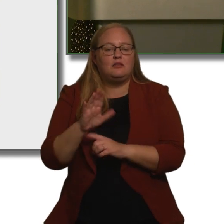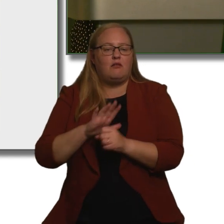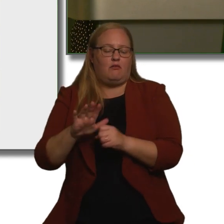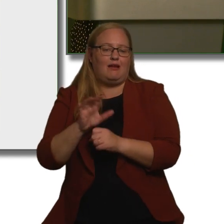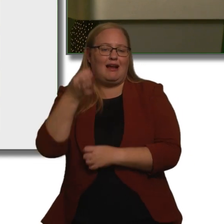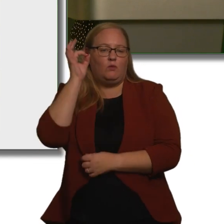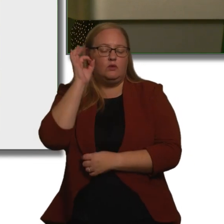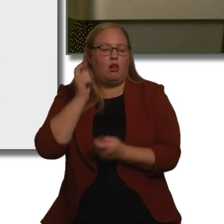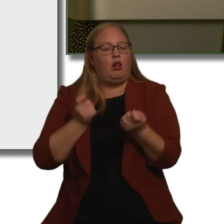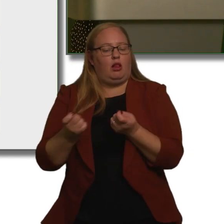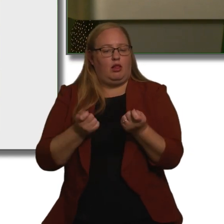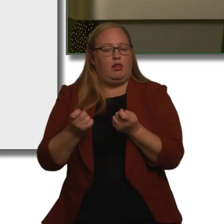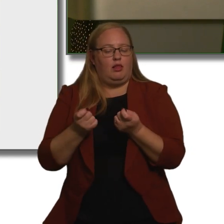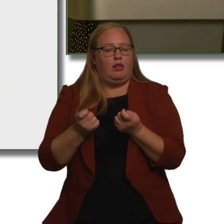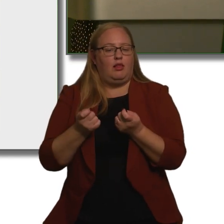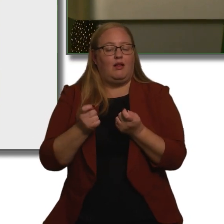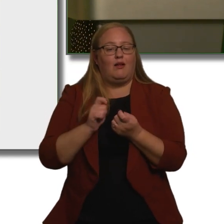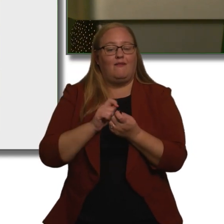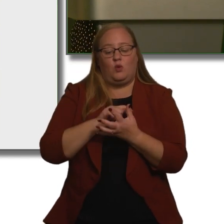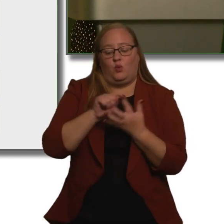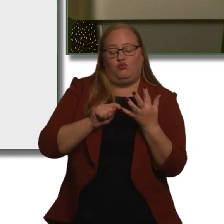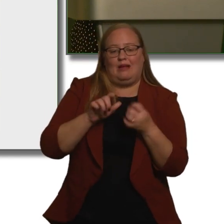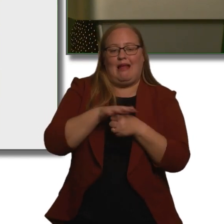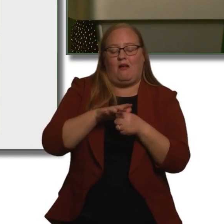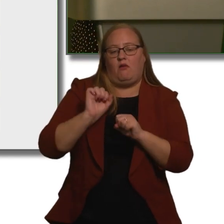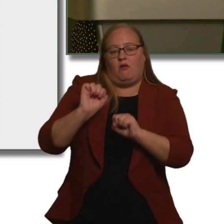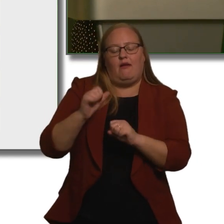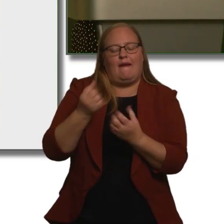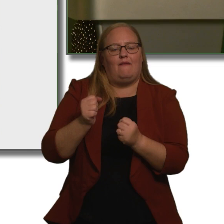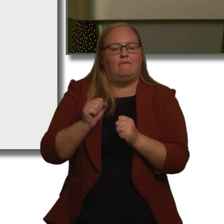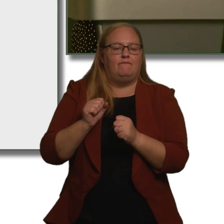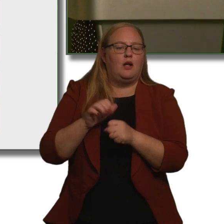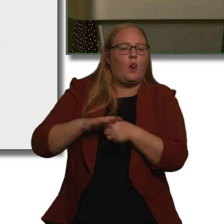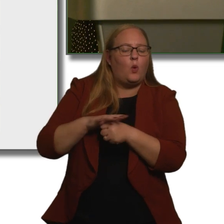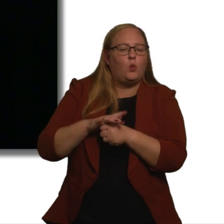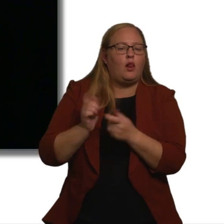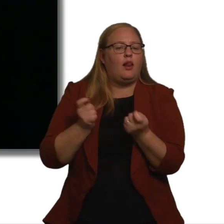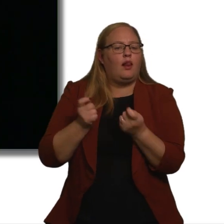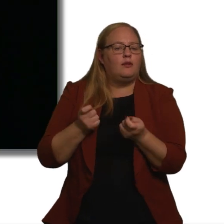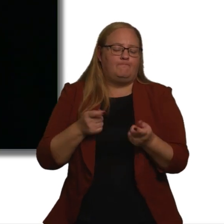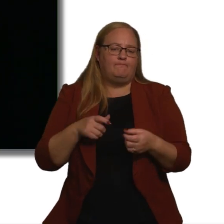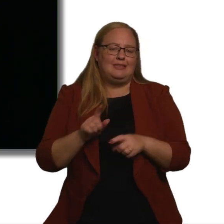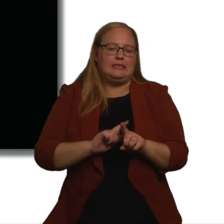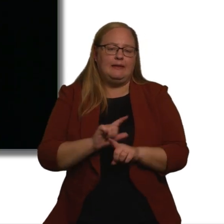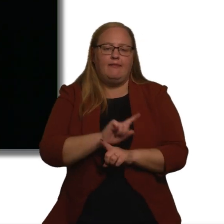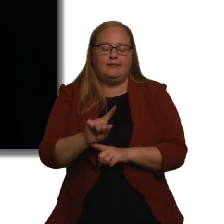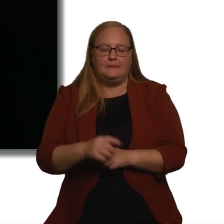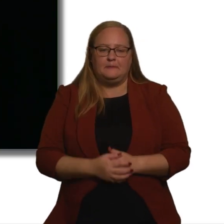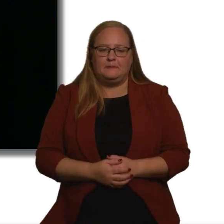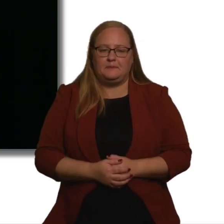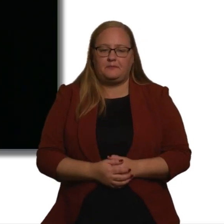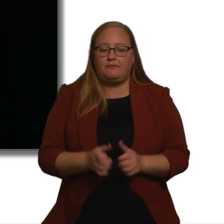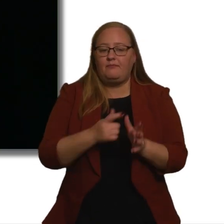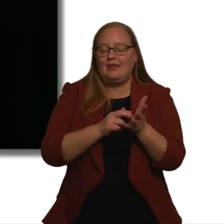each area that's tuning in at the moment will have their own local input. So I'm now going to hand over to